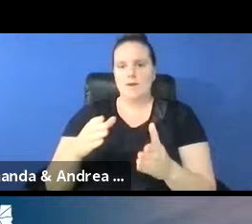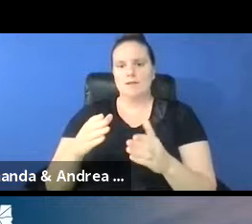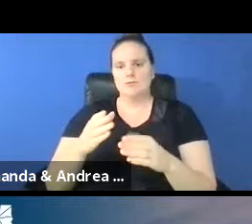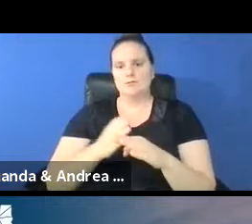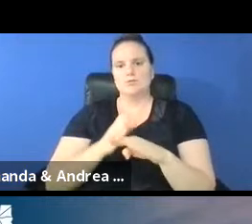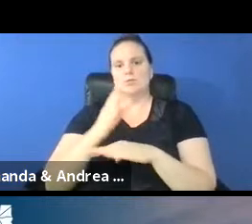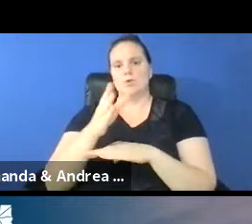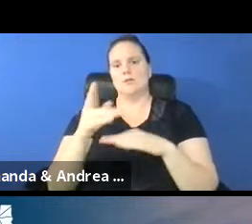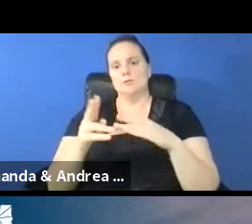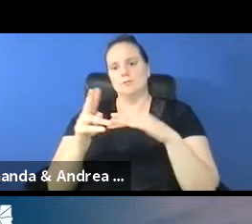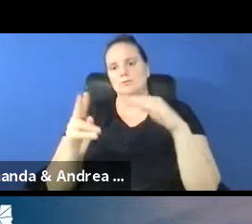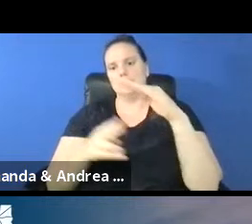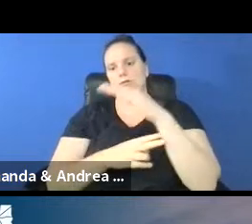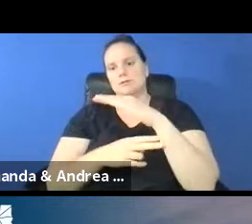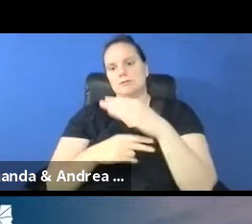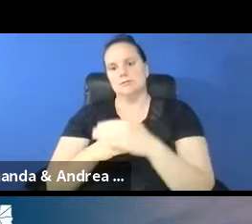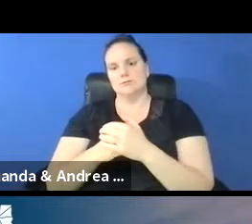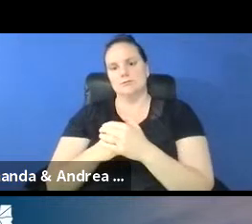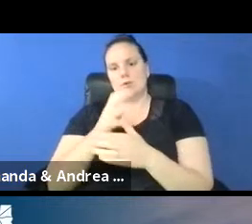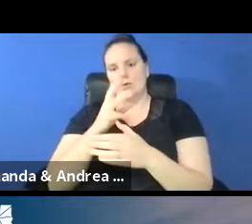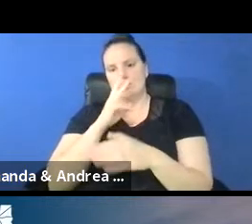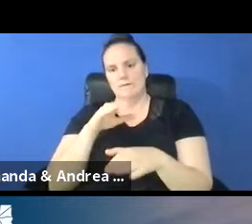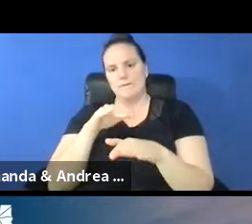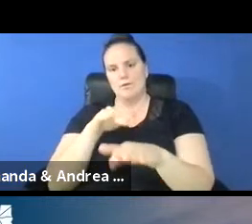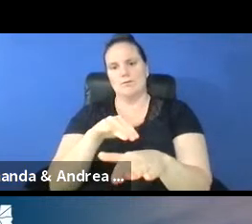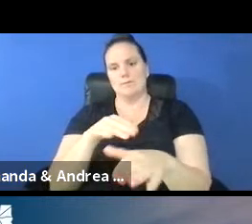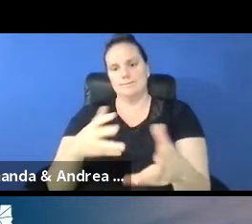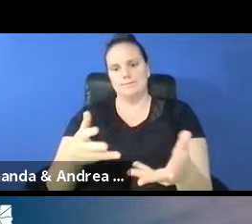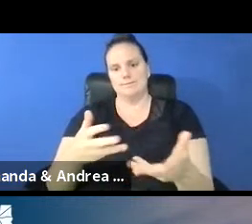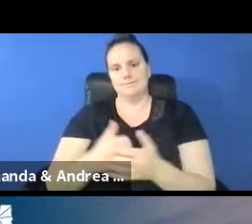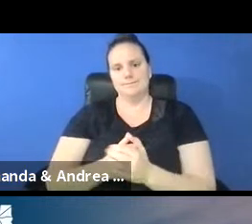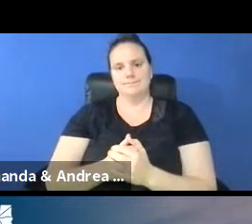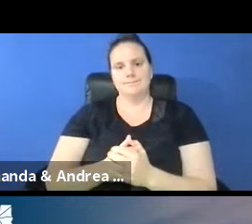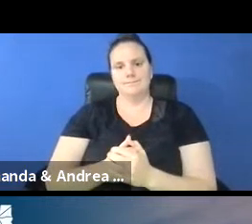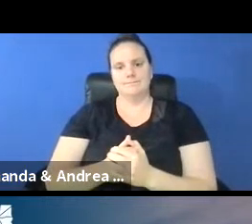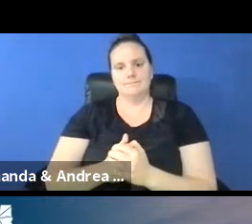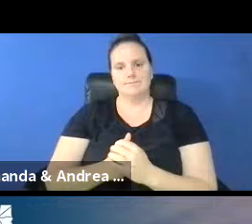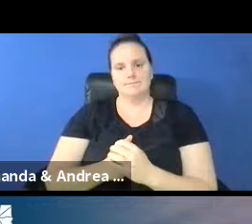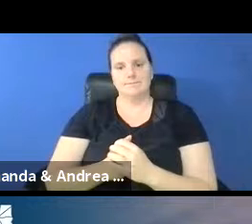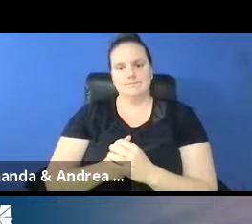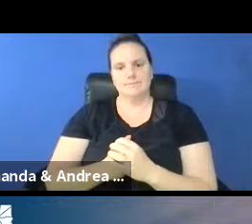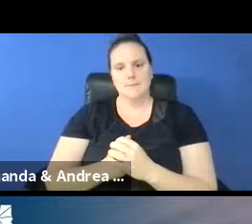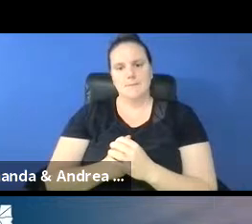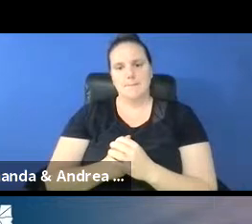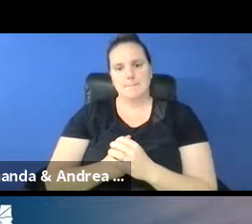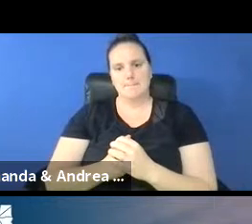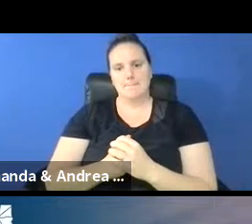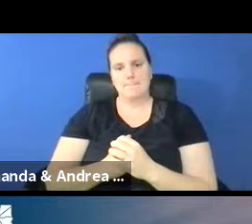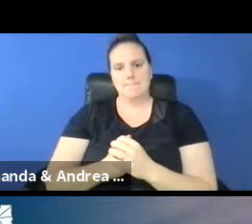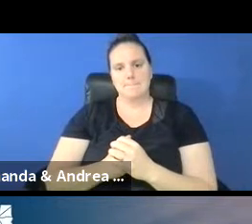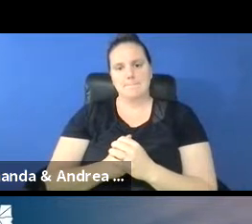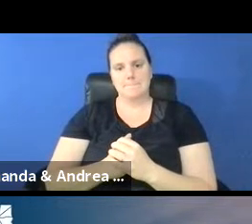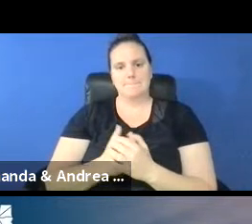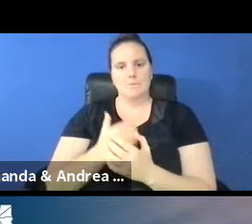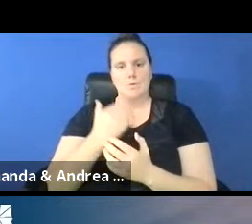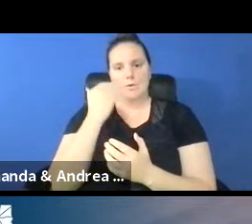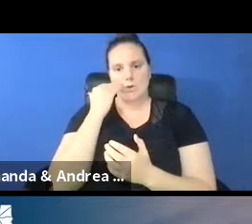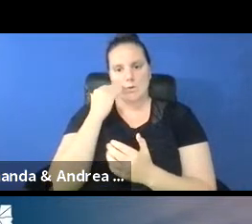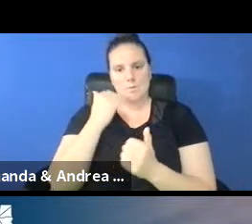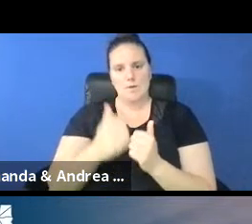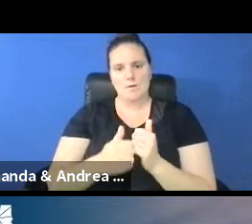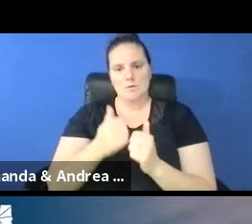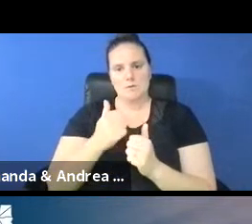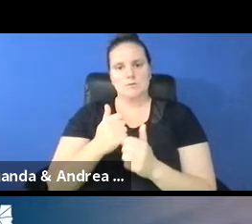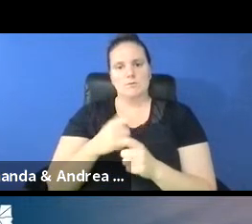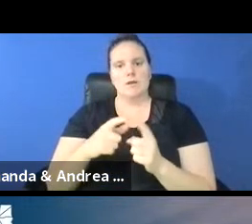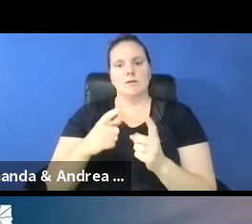bridge, or cross a river rather. So we know what most of those are. Now there